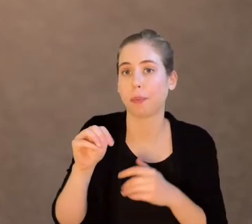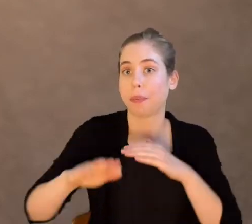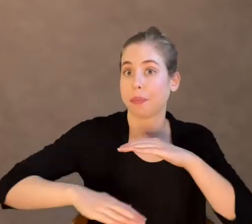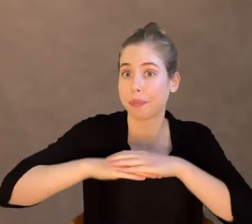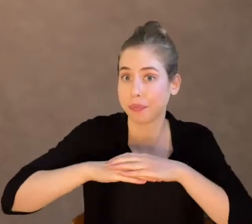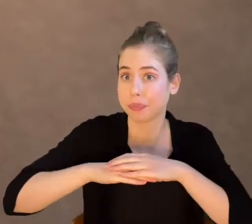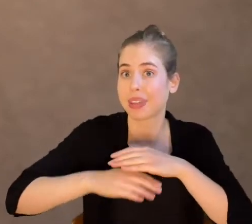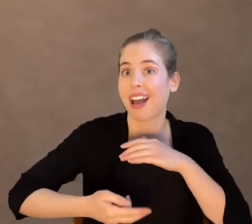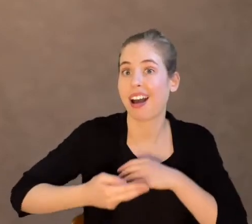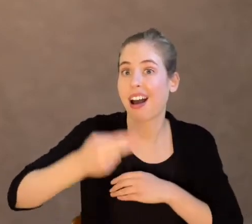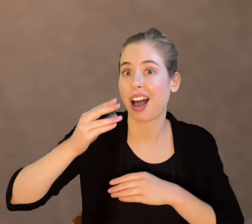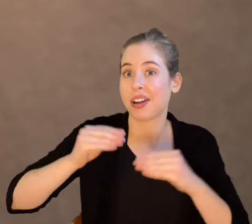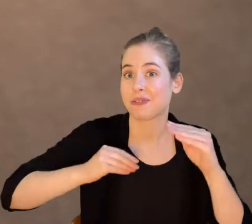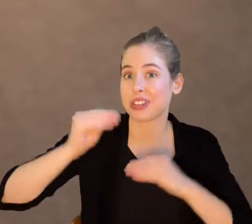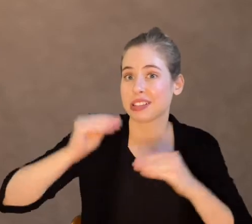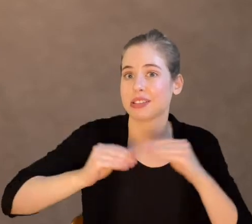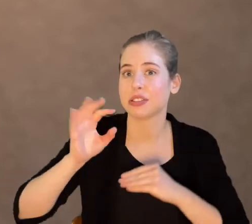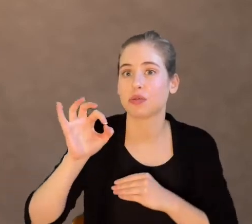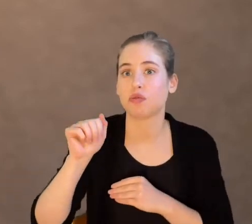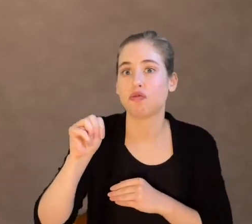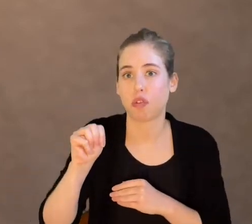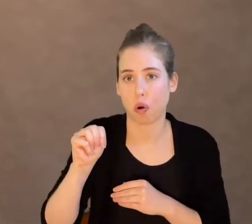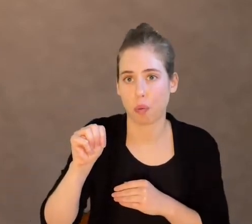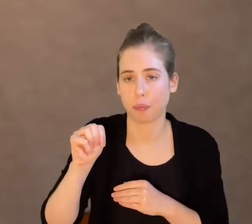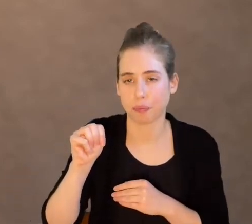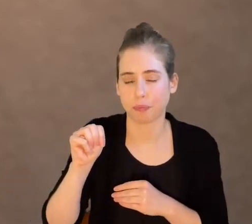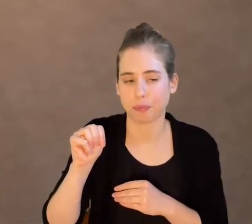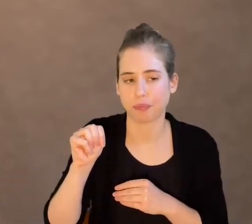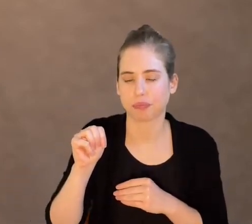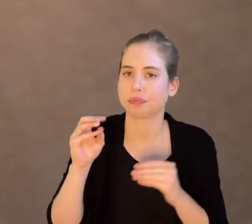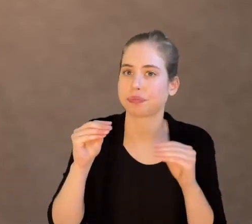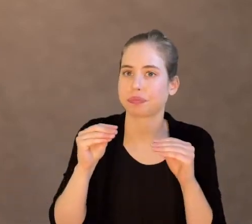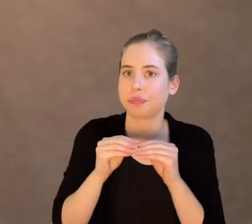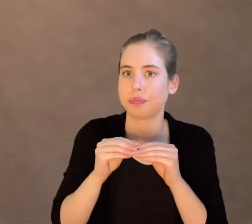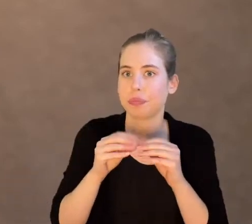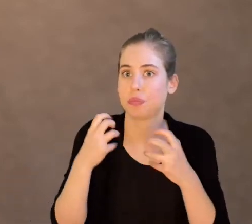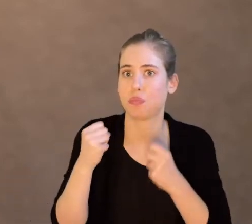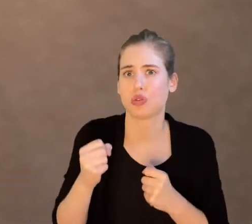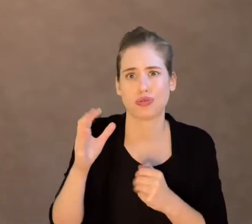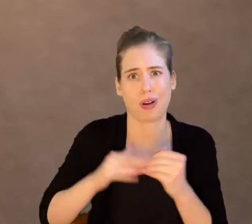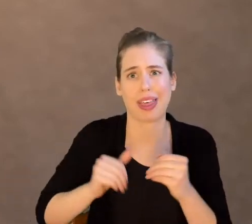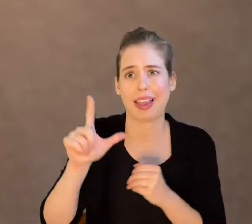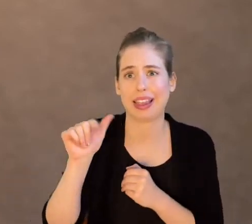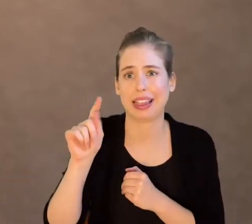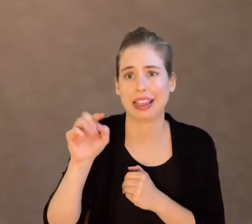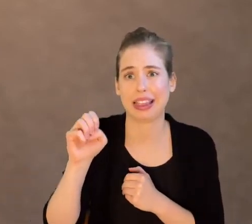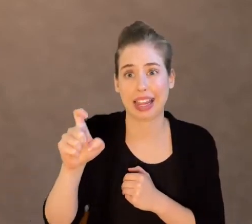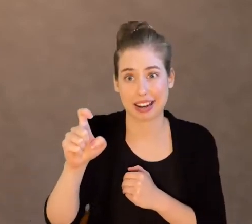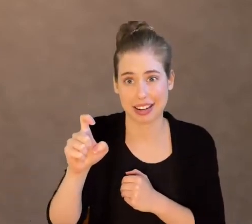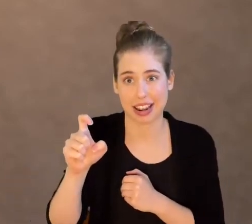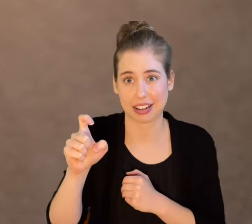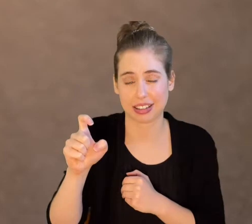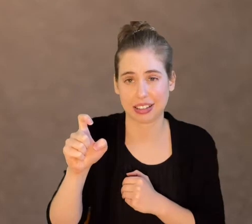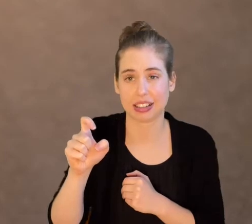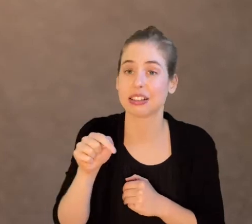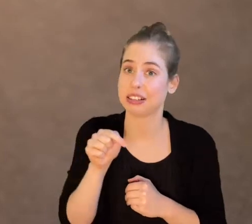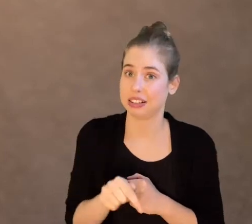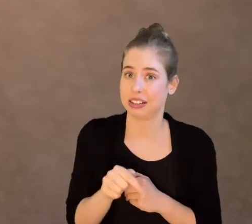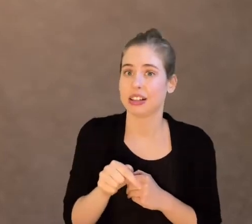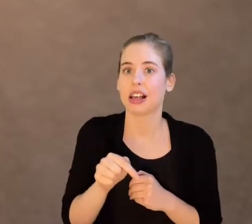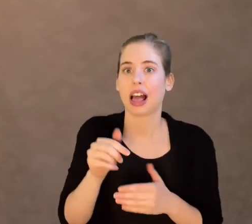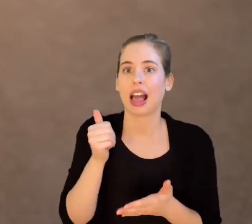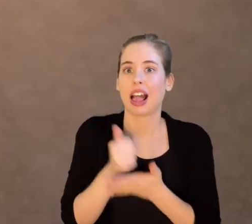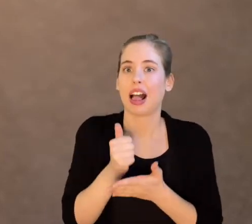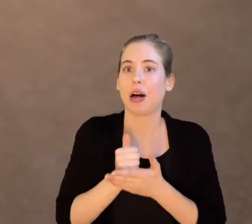up the transition layer, said to be more durable than latex. This layer provides a healthy and responsive bounce. And then